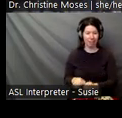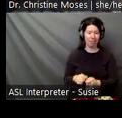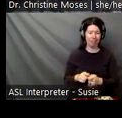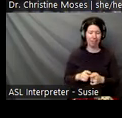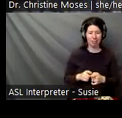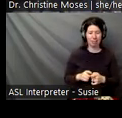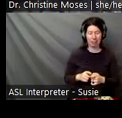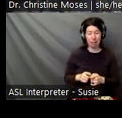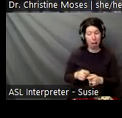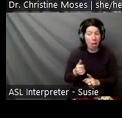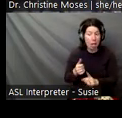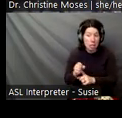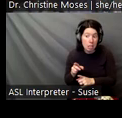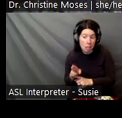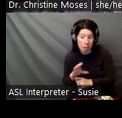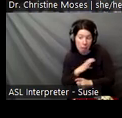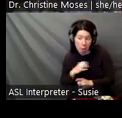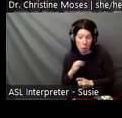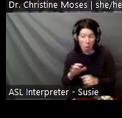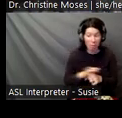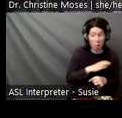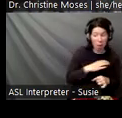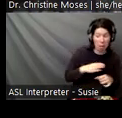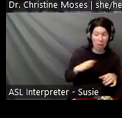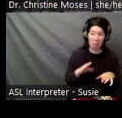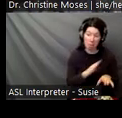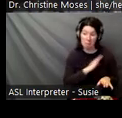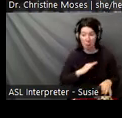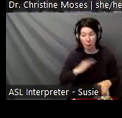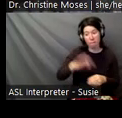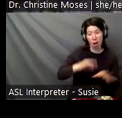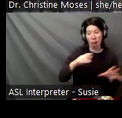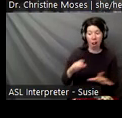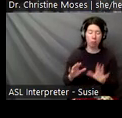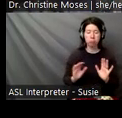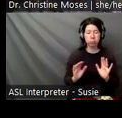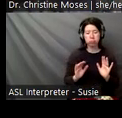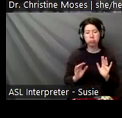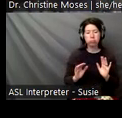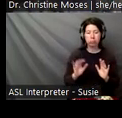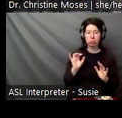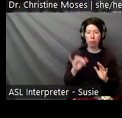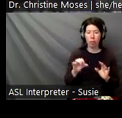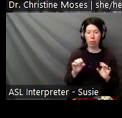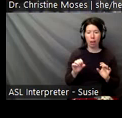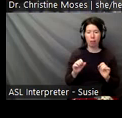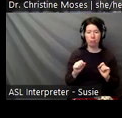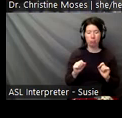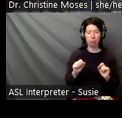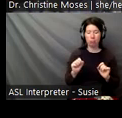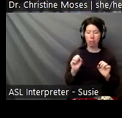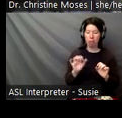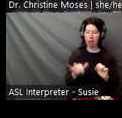whether it's a subcommittee or the full committee or full board who comes up with these. That can be, you know,